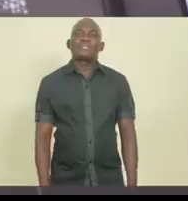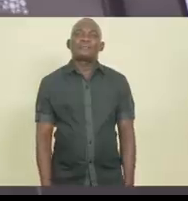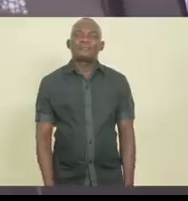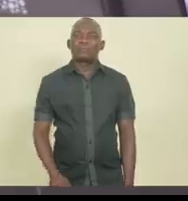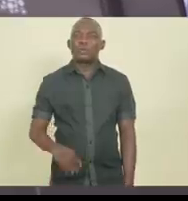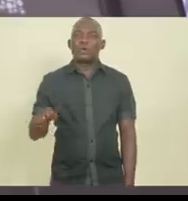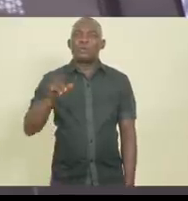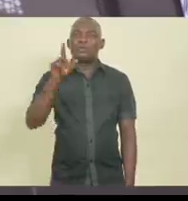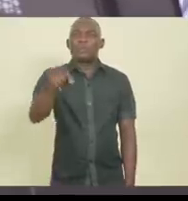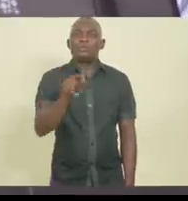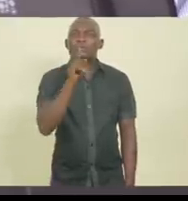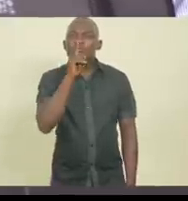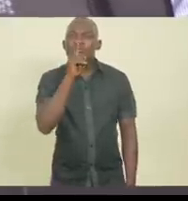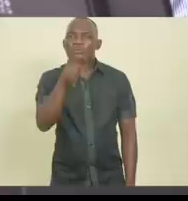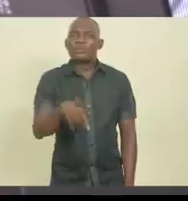Silence.